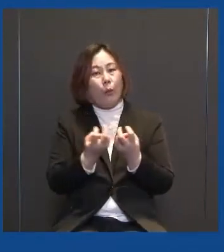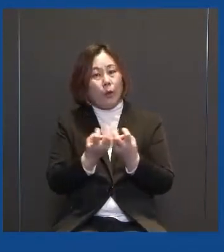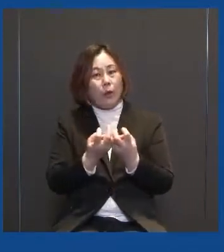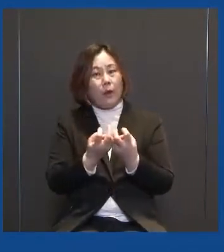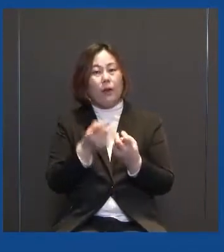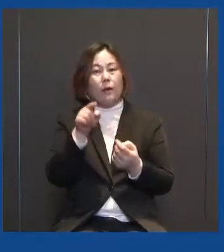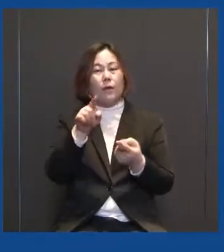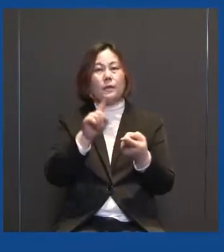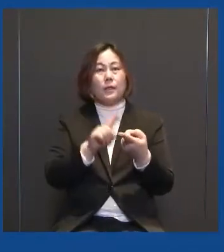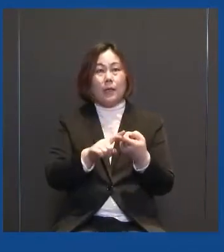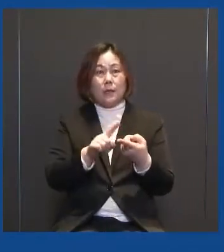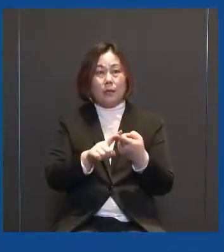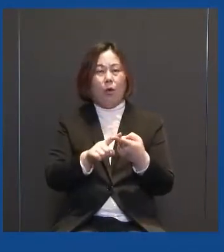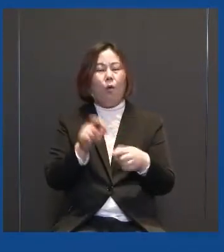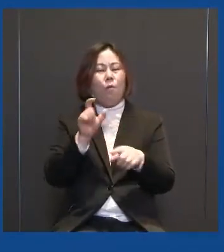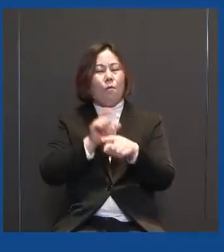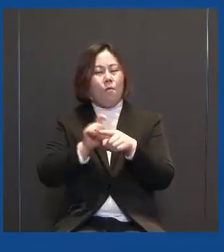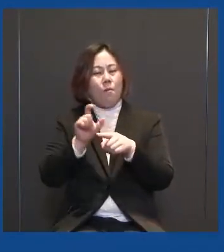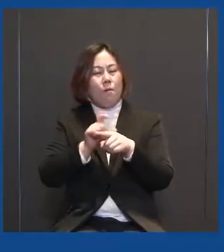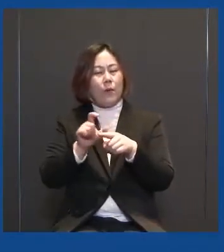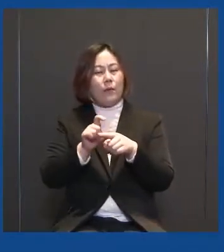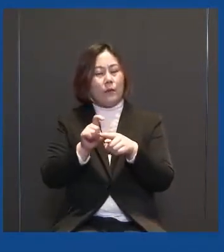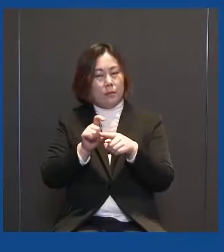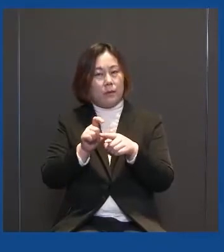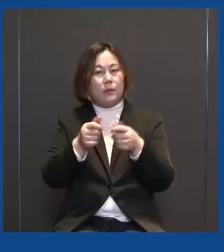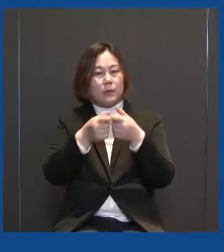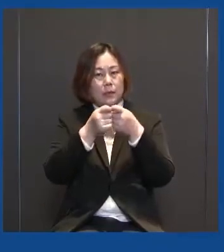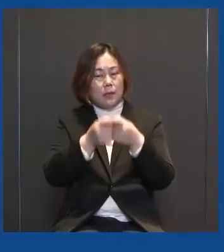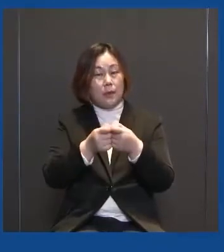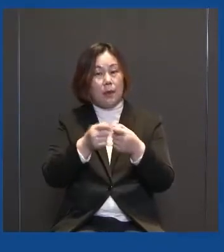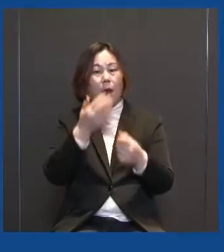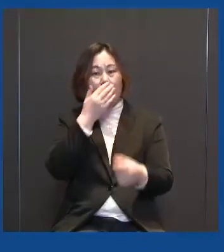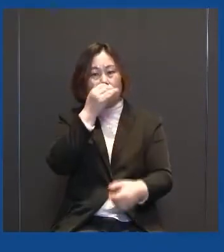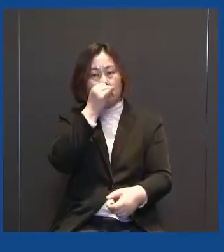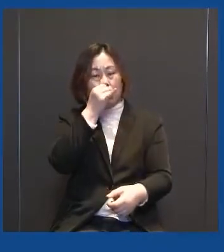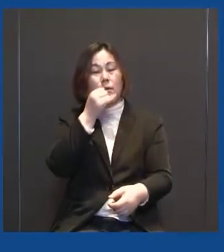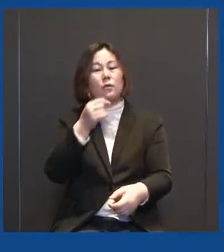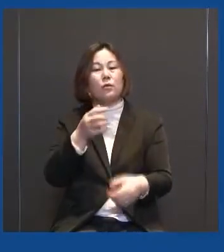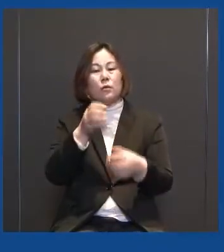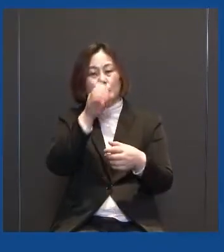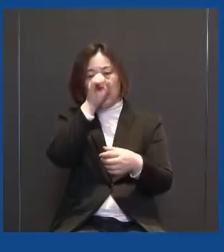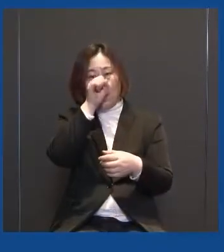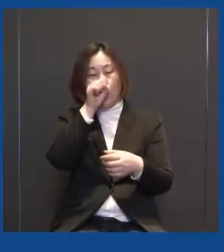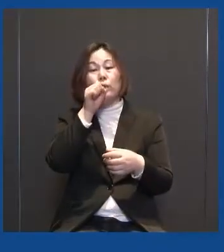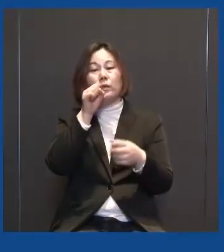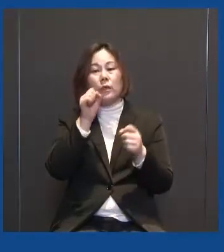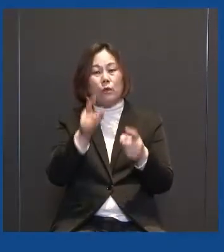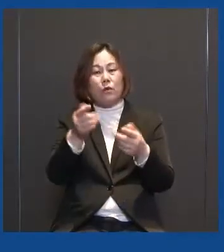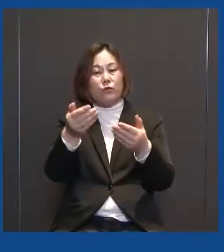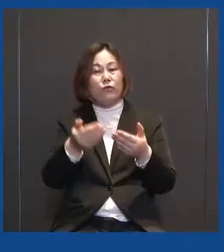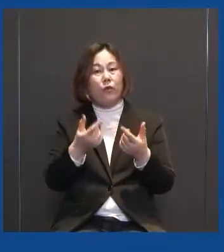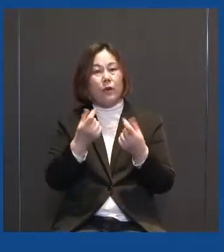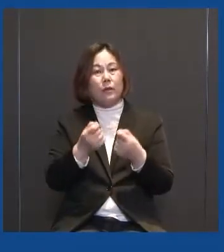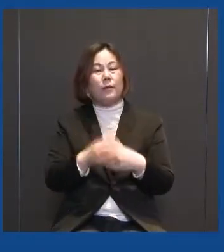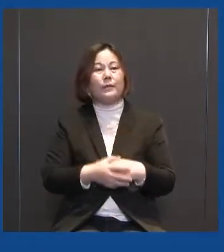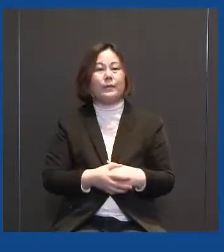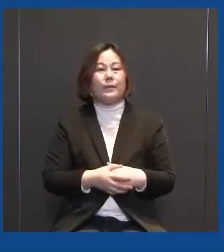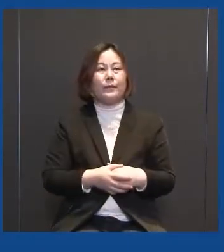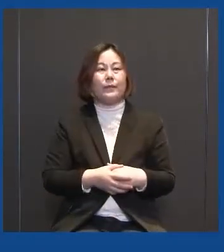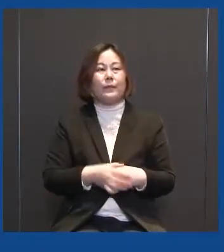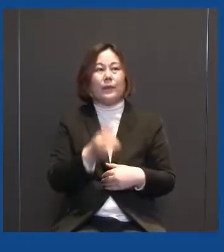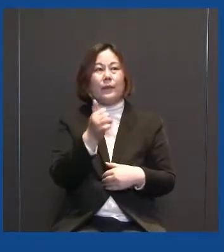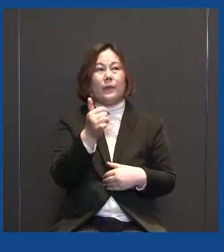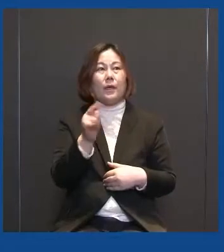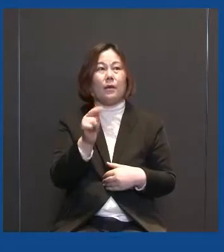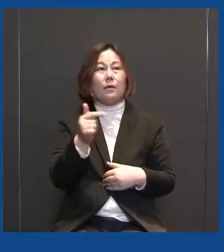elderly population? What is the task as a society we should focus on? I think it was a good starting point for discussion. Thank you very much,